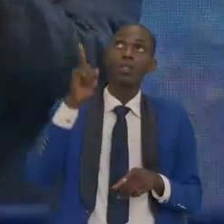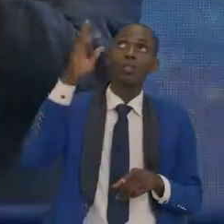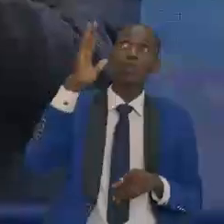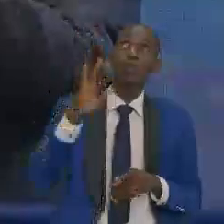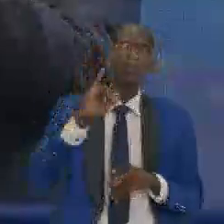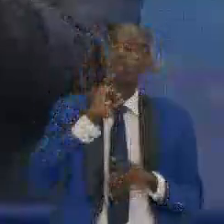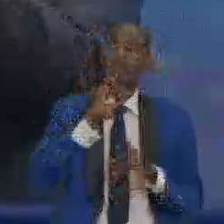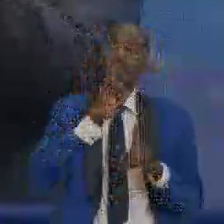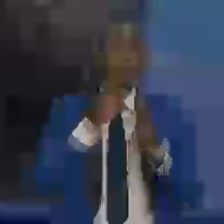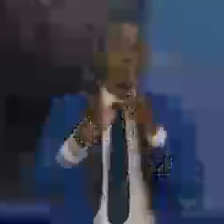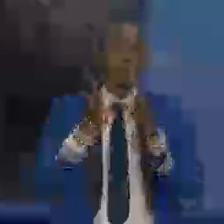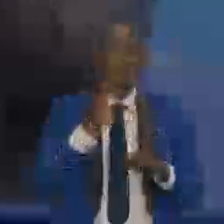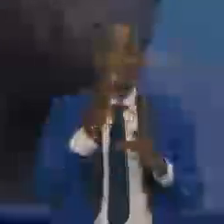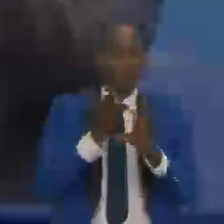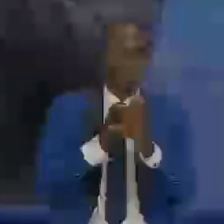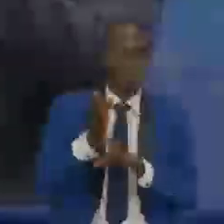speaking to you directly,